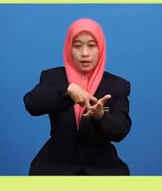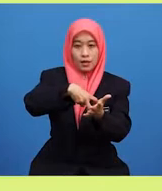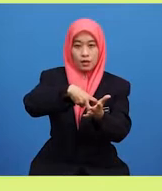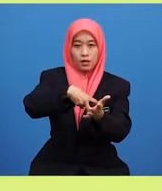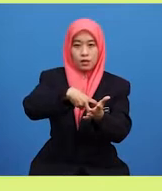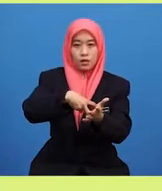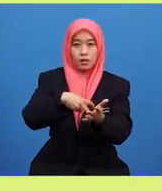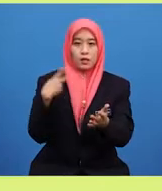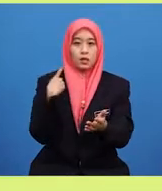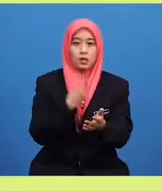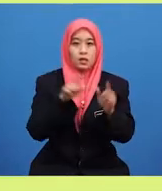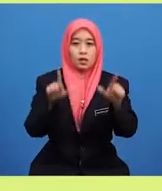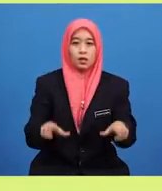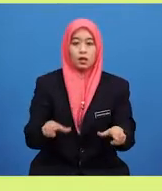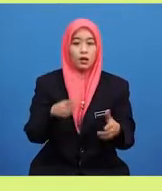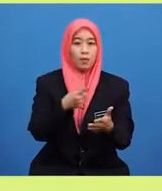this thing.